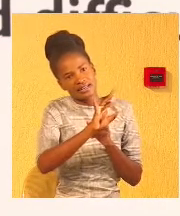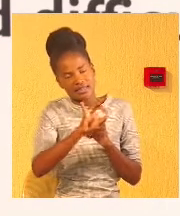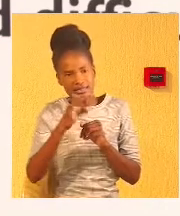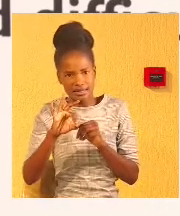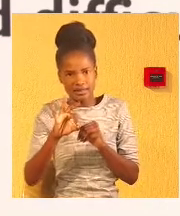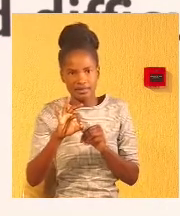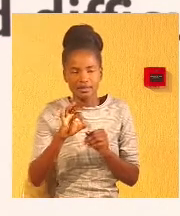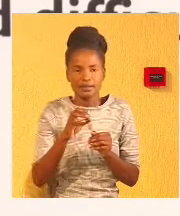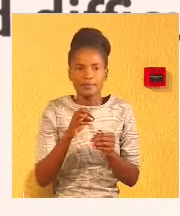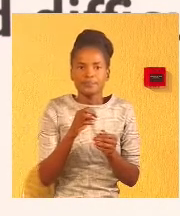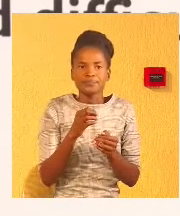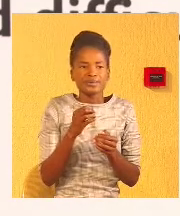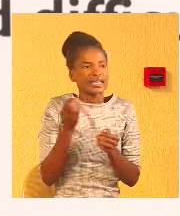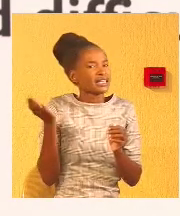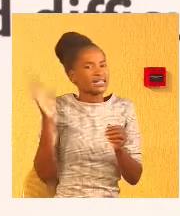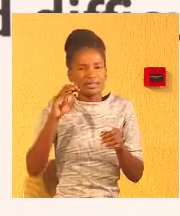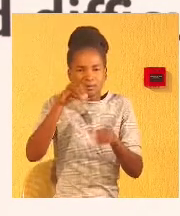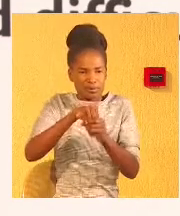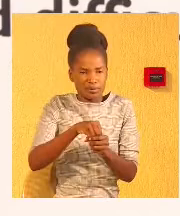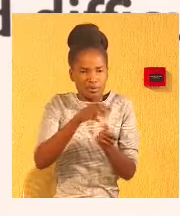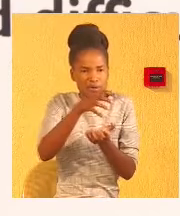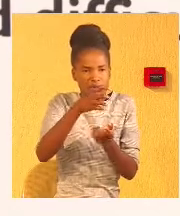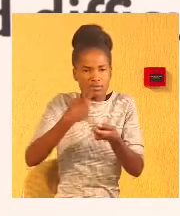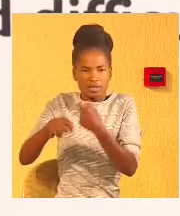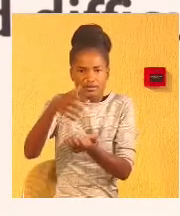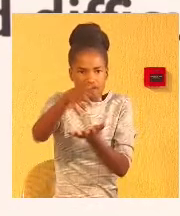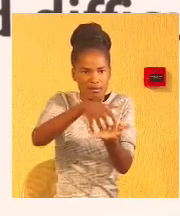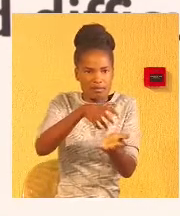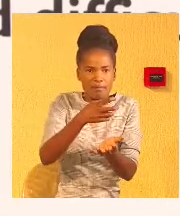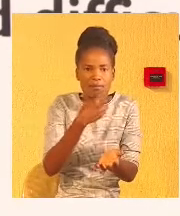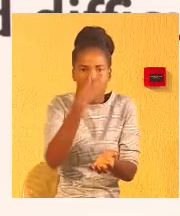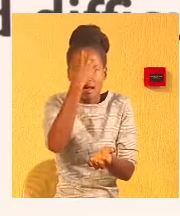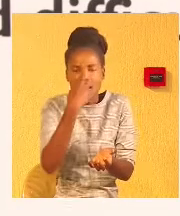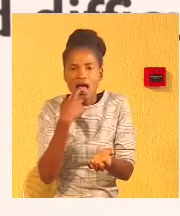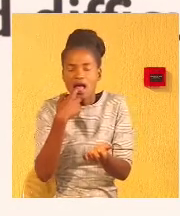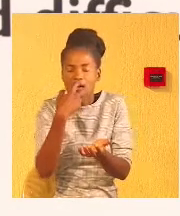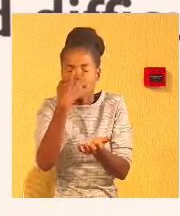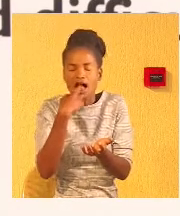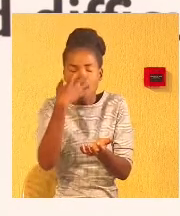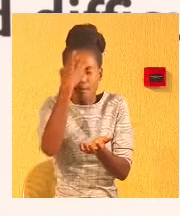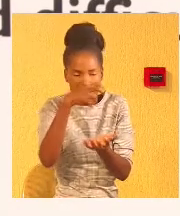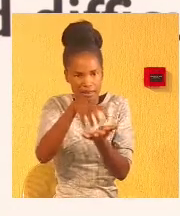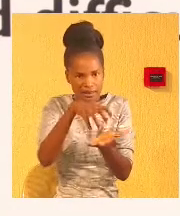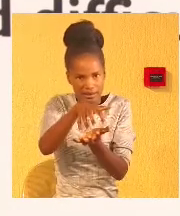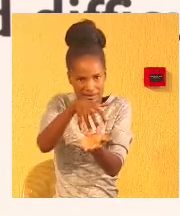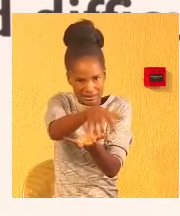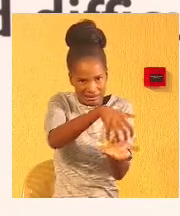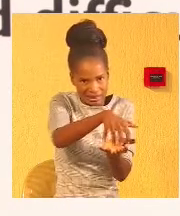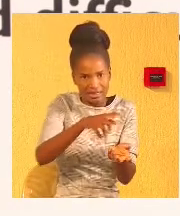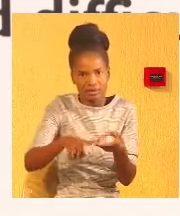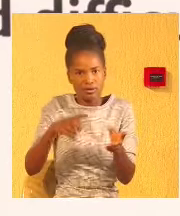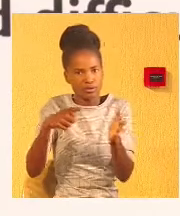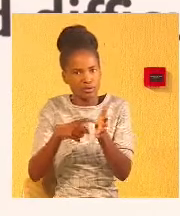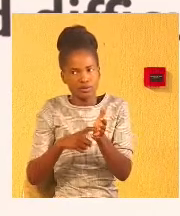charcoal was not included there, and so was wood. There was energy